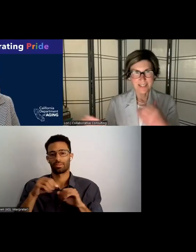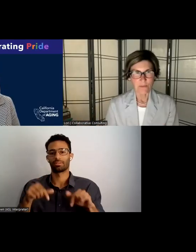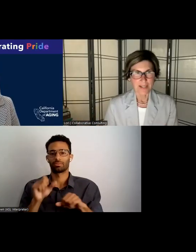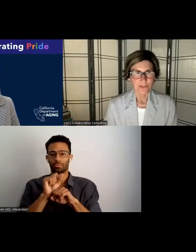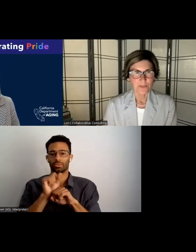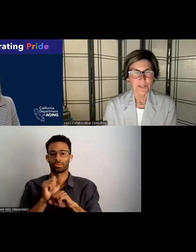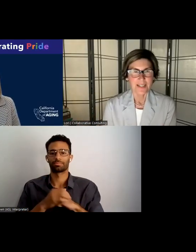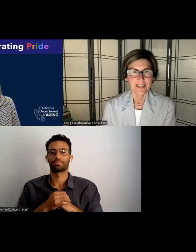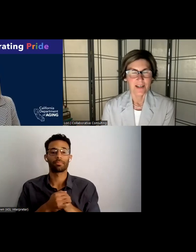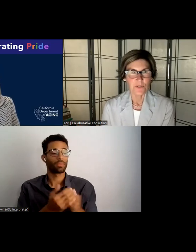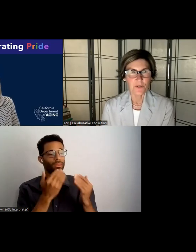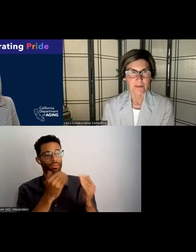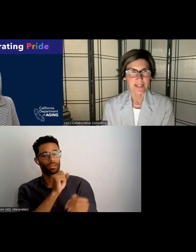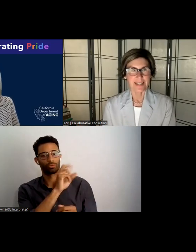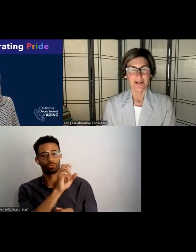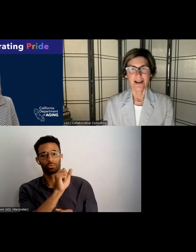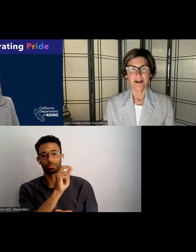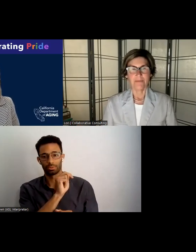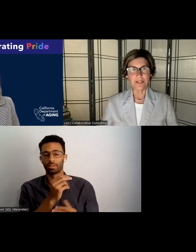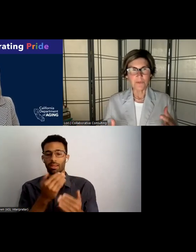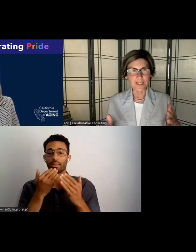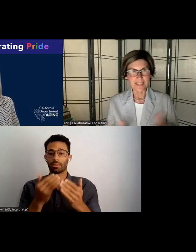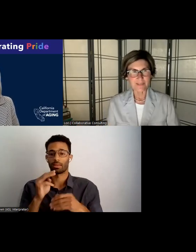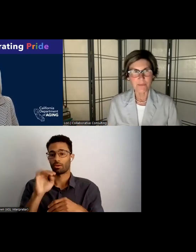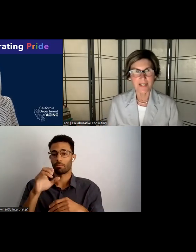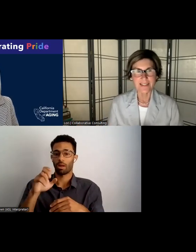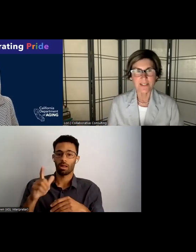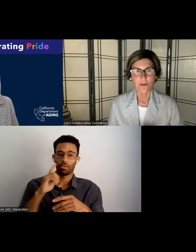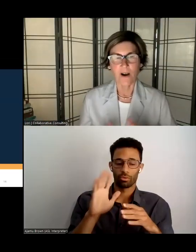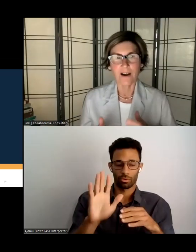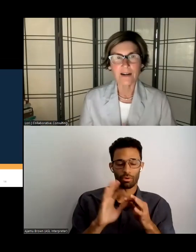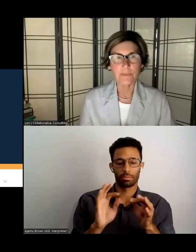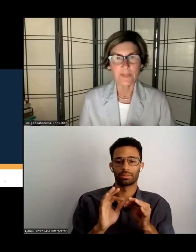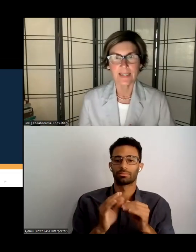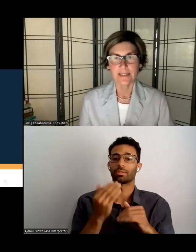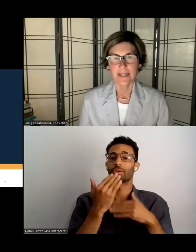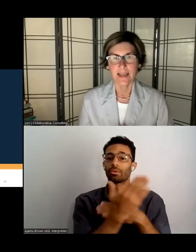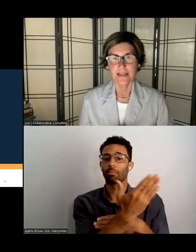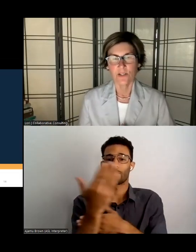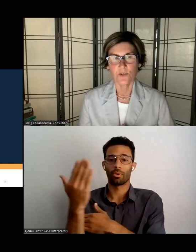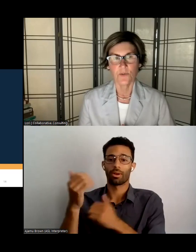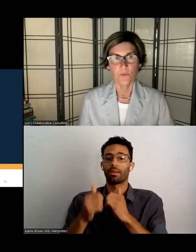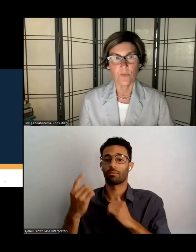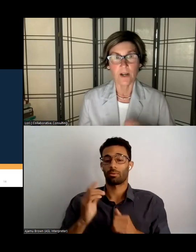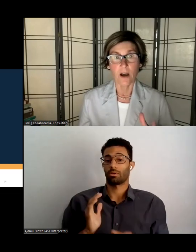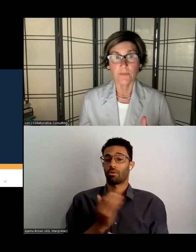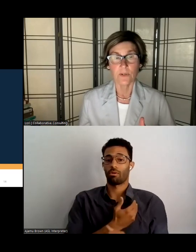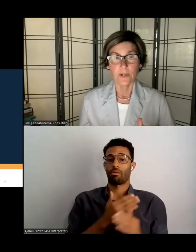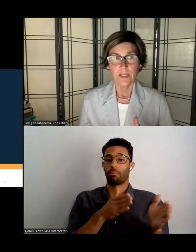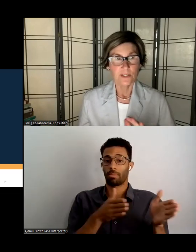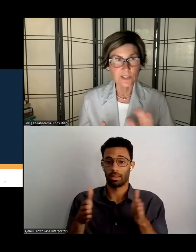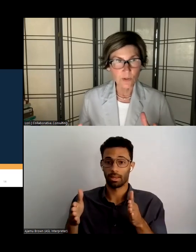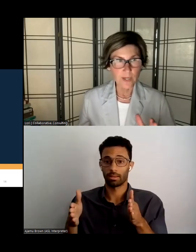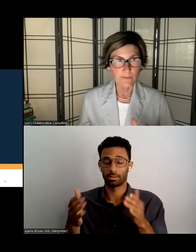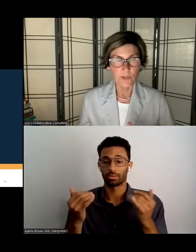and thank you, Michael, for a few comments there. Good morning, everybody. So our plan today is we want to